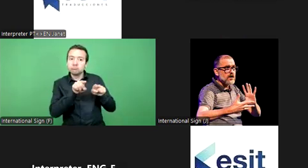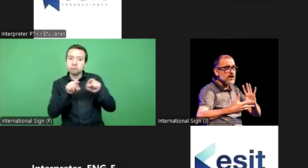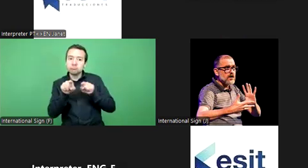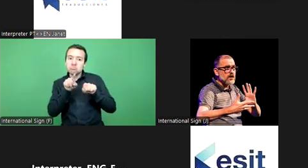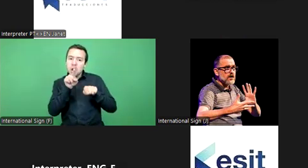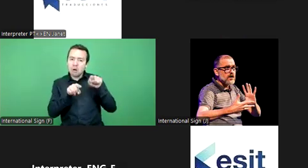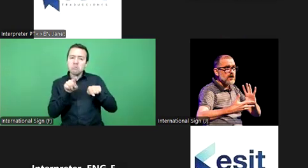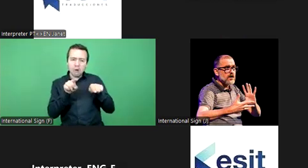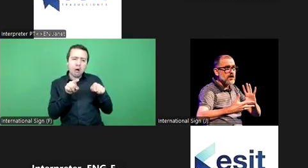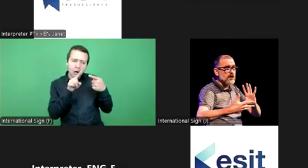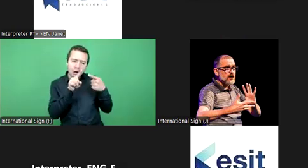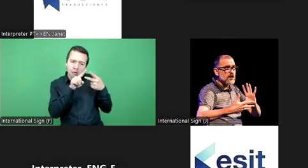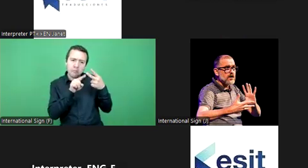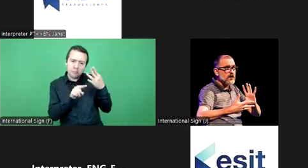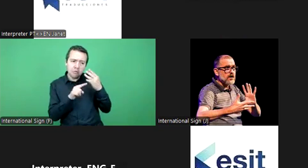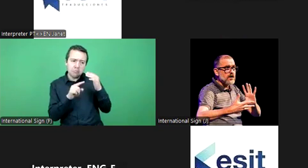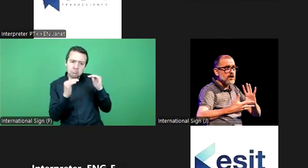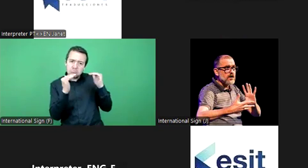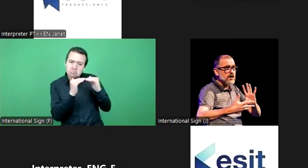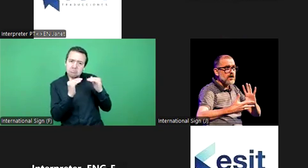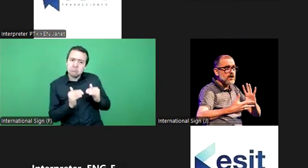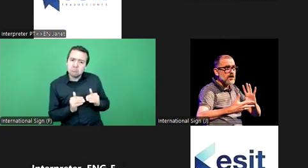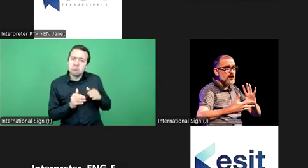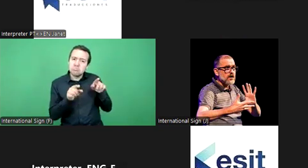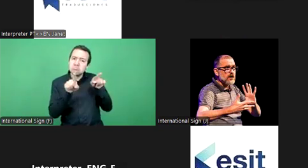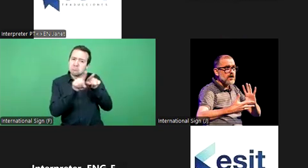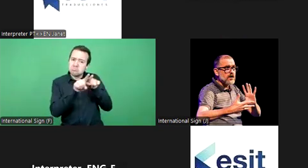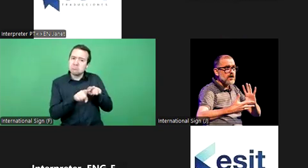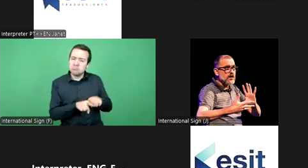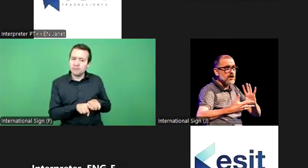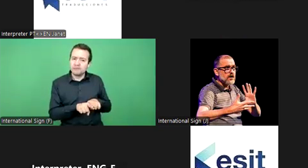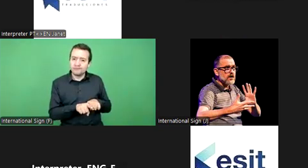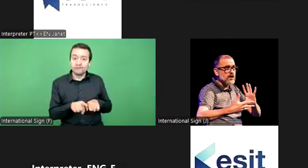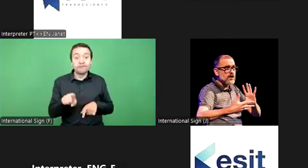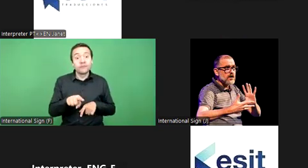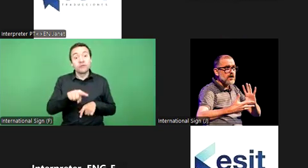I would say maybe Dominica and St. Lucia may have,